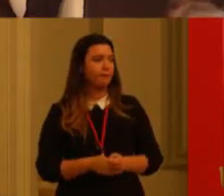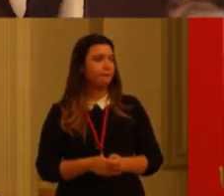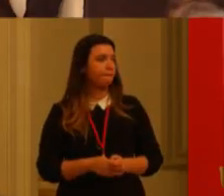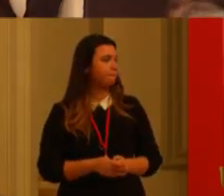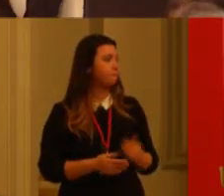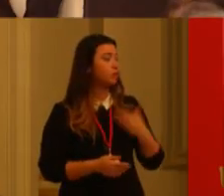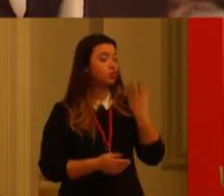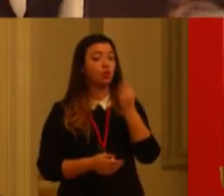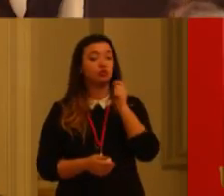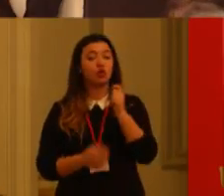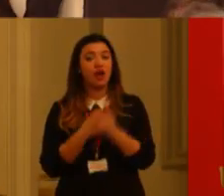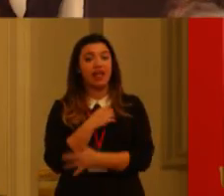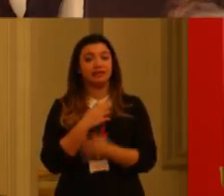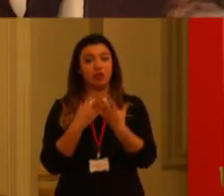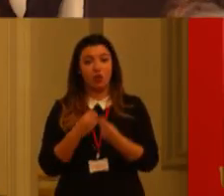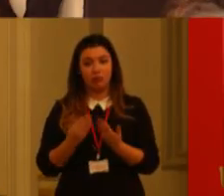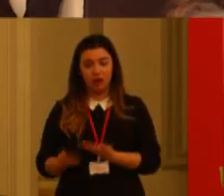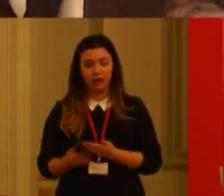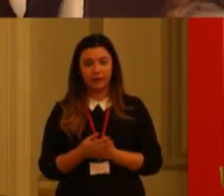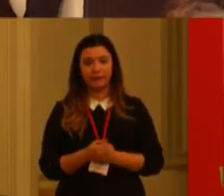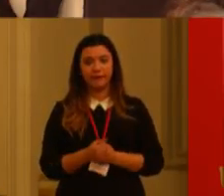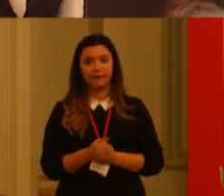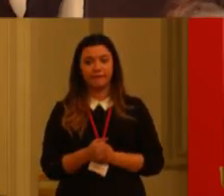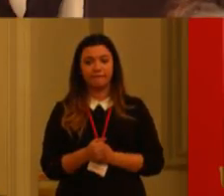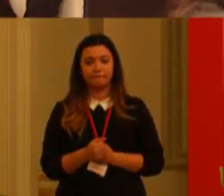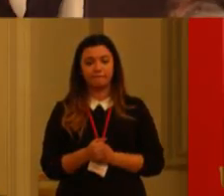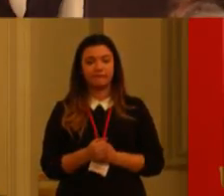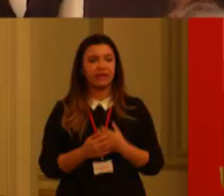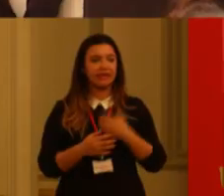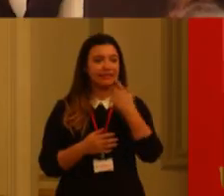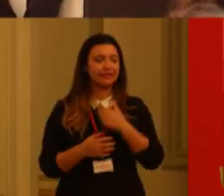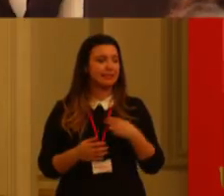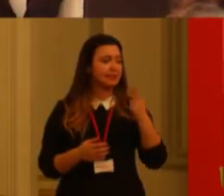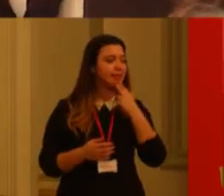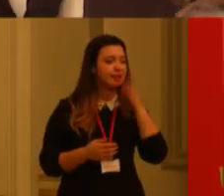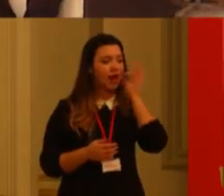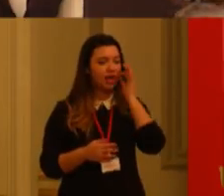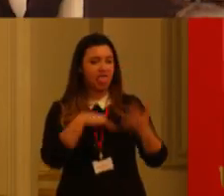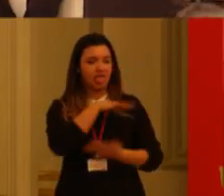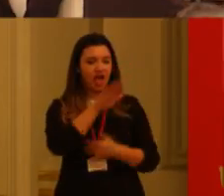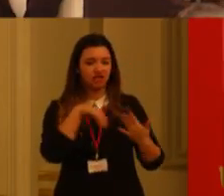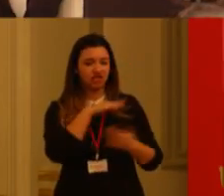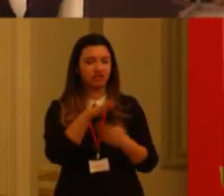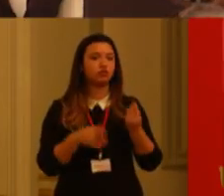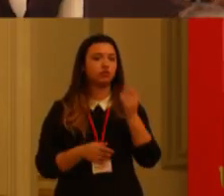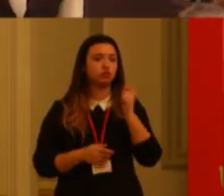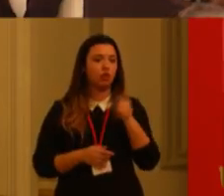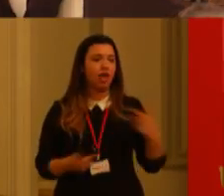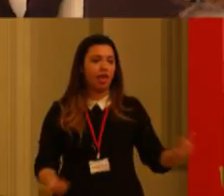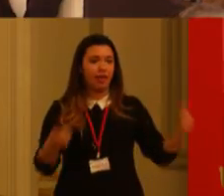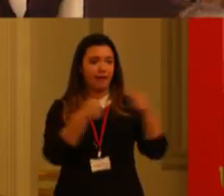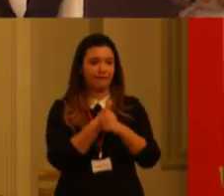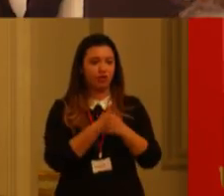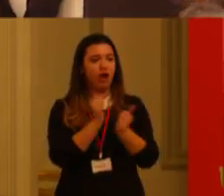to address. Why? Because it's very difficult to continue one's life with bisexual or